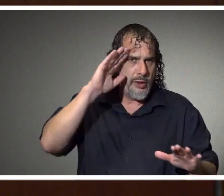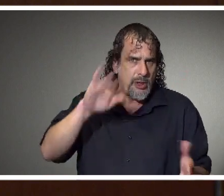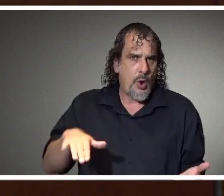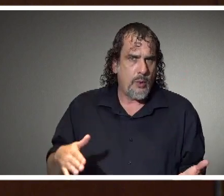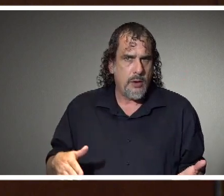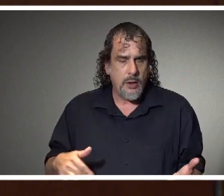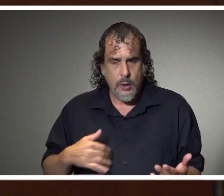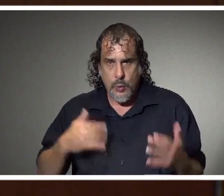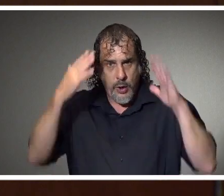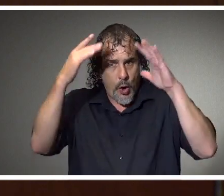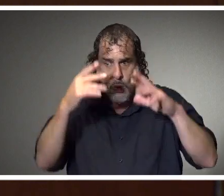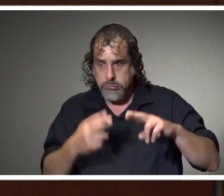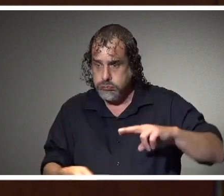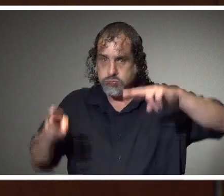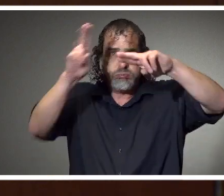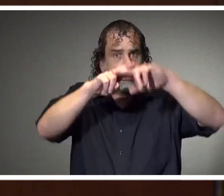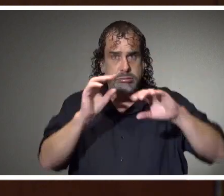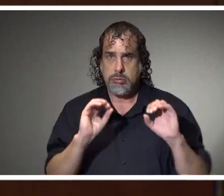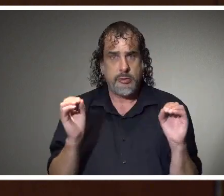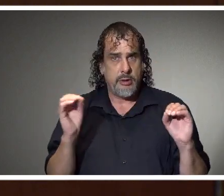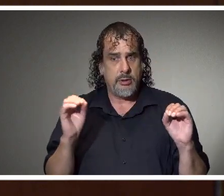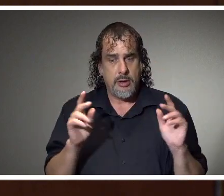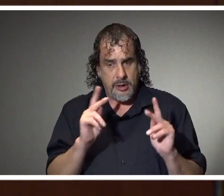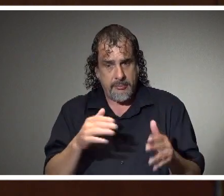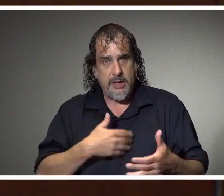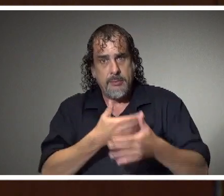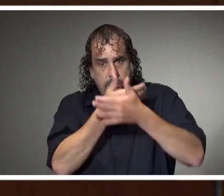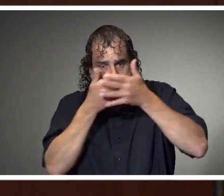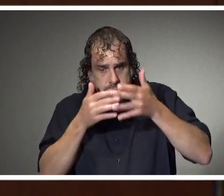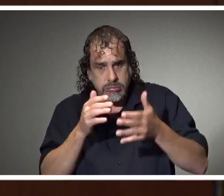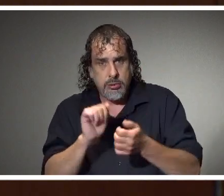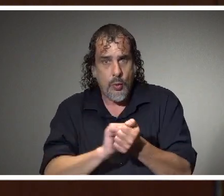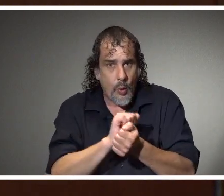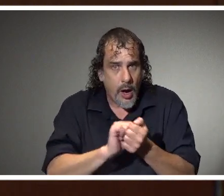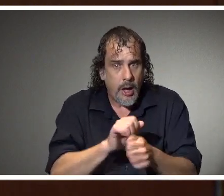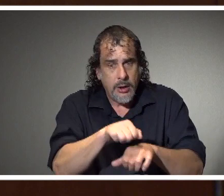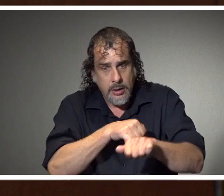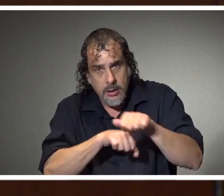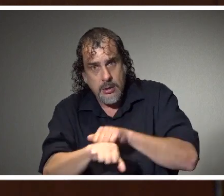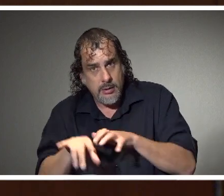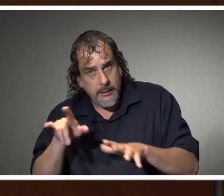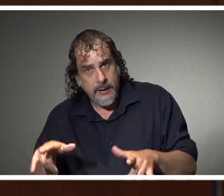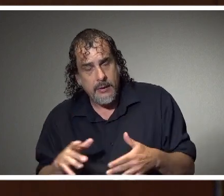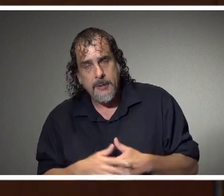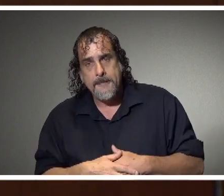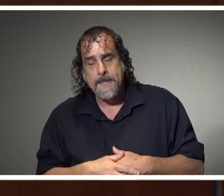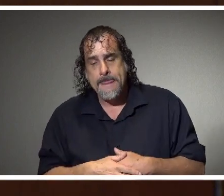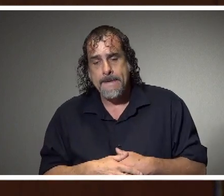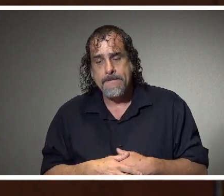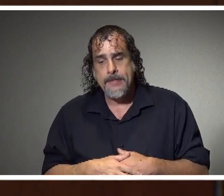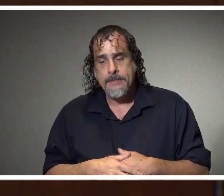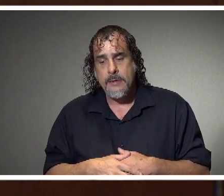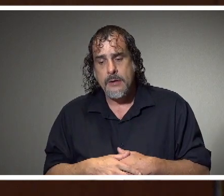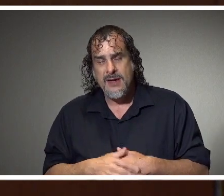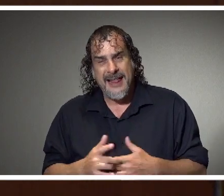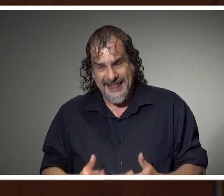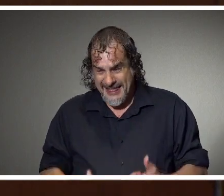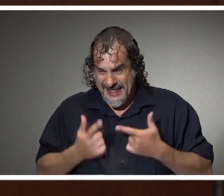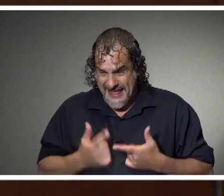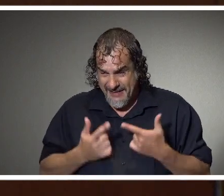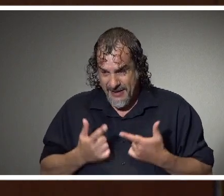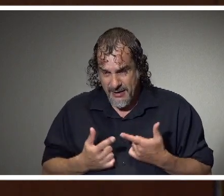we won't see an increase in cases if people do those things that they know how to do, that living in the community can be done